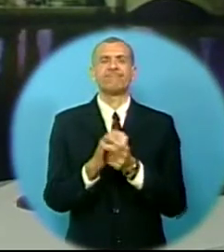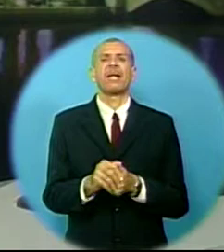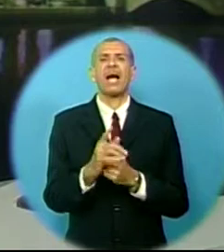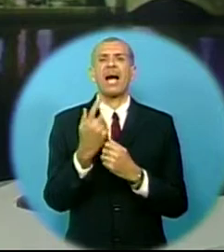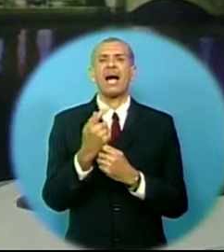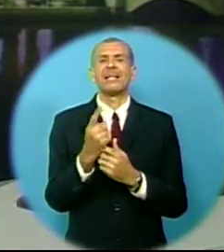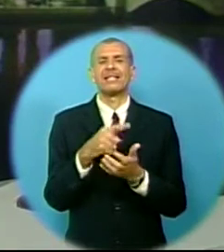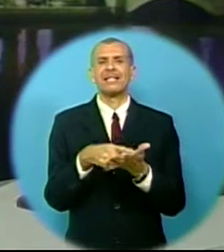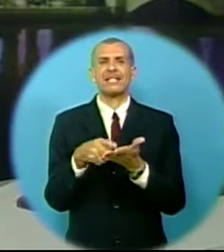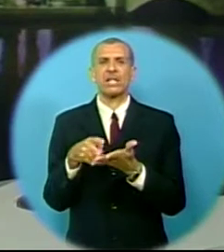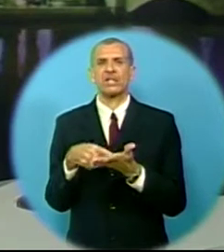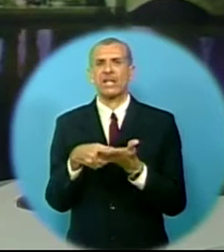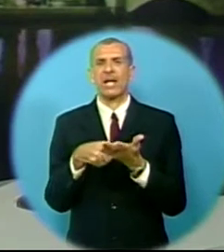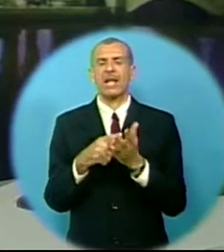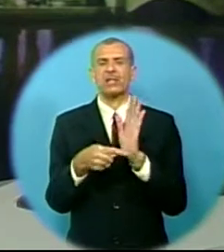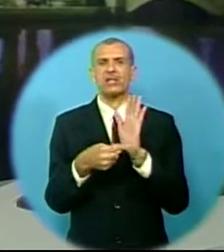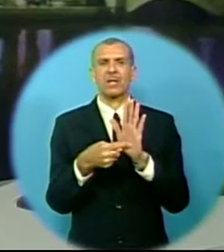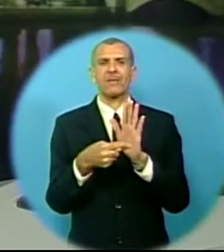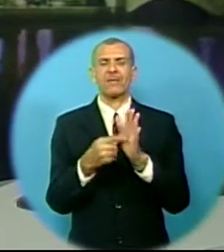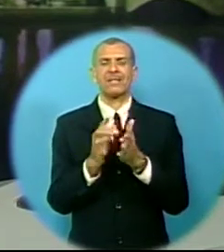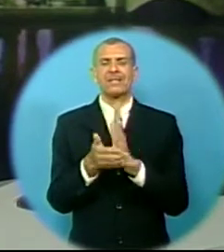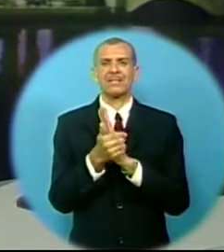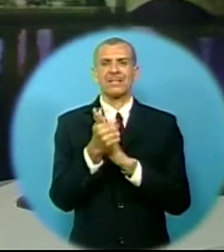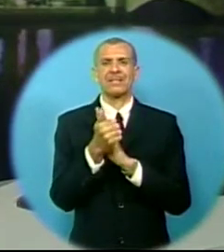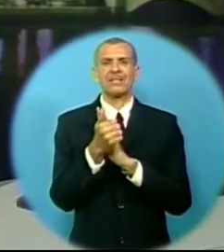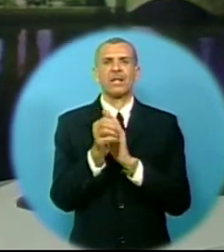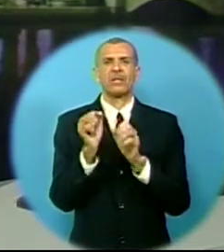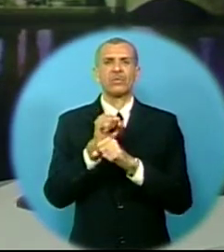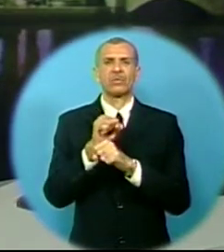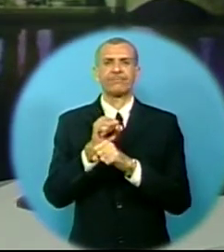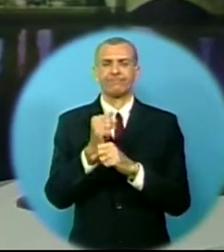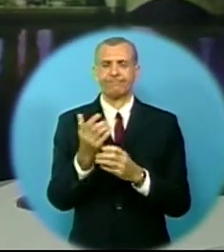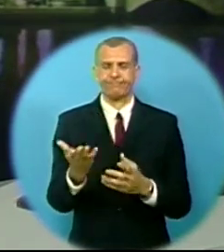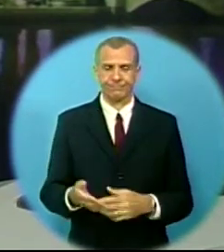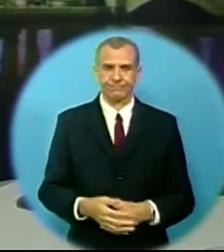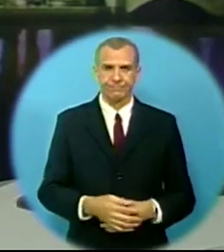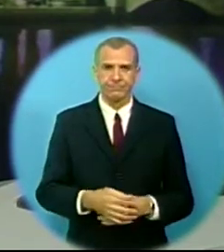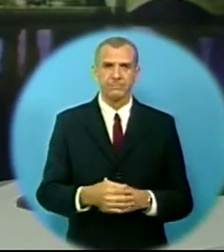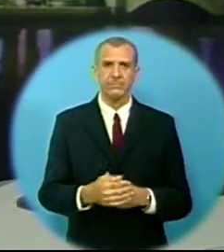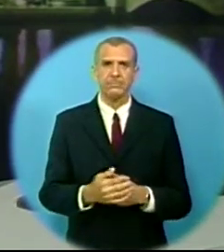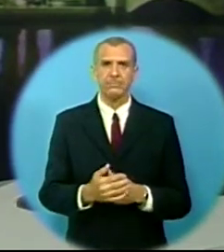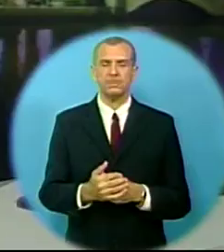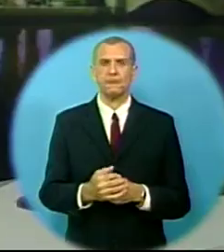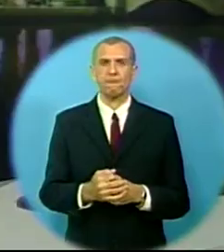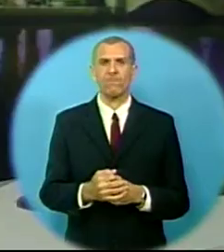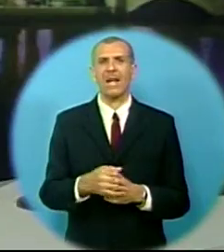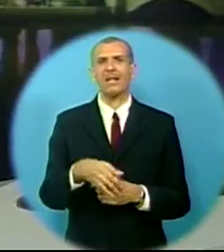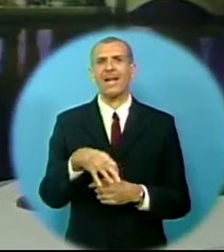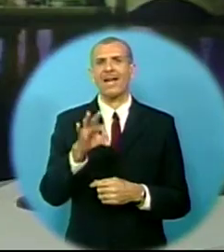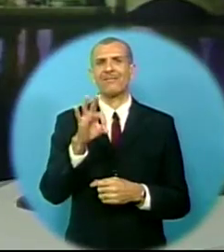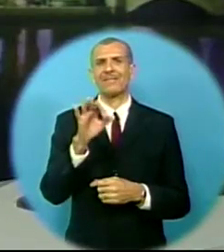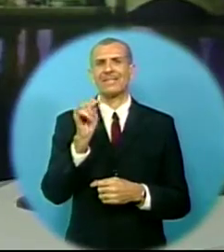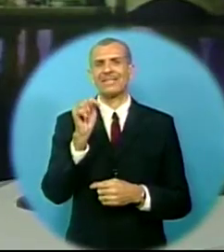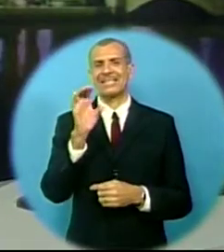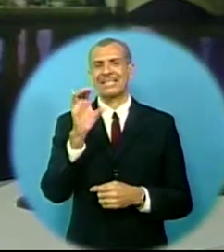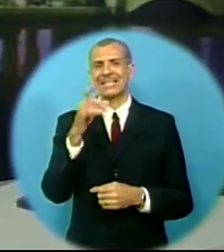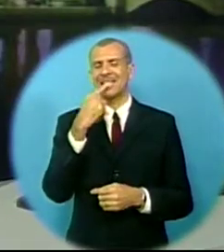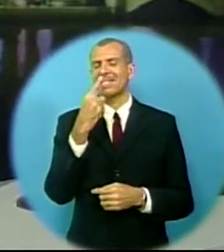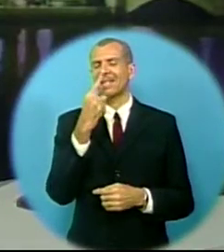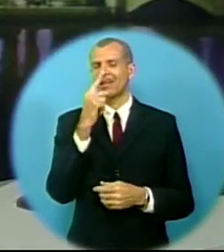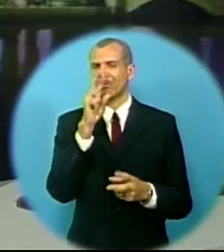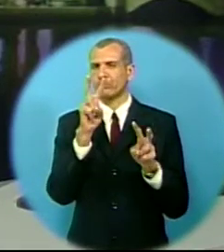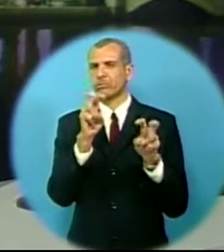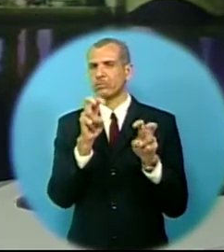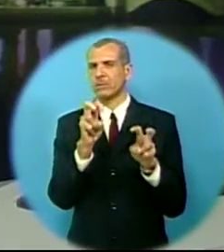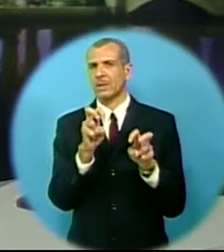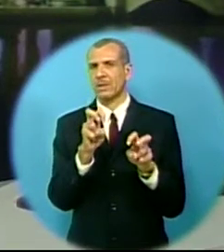well as showcasing of products and services. The Fair Trading Commission says it is looking into the proposed